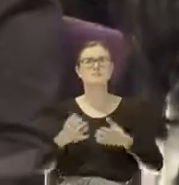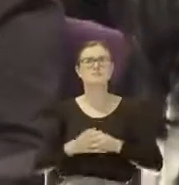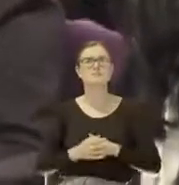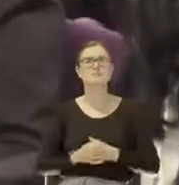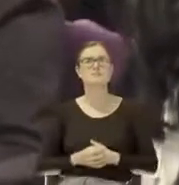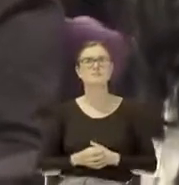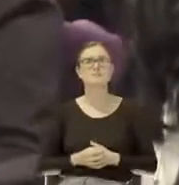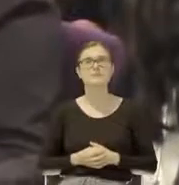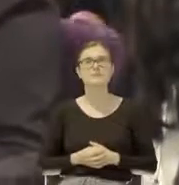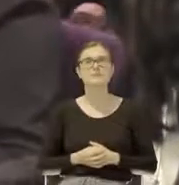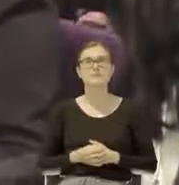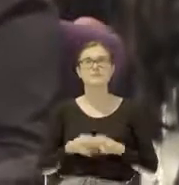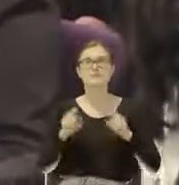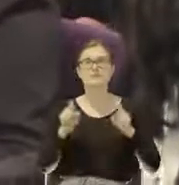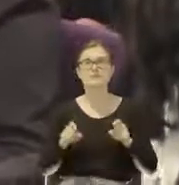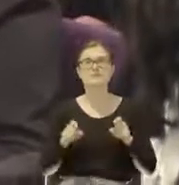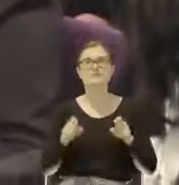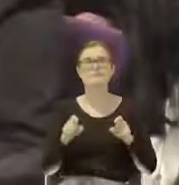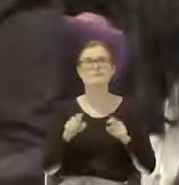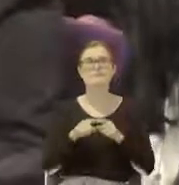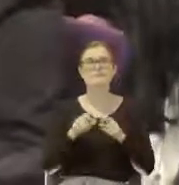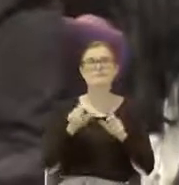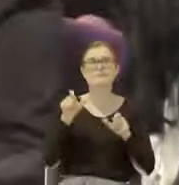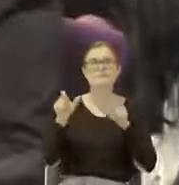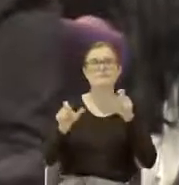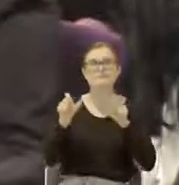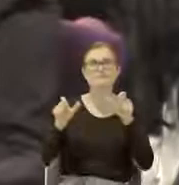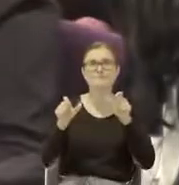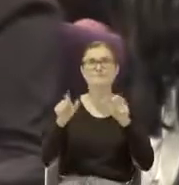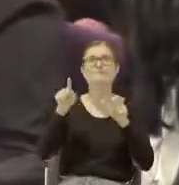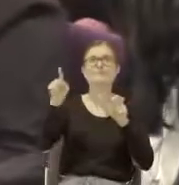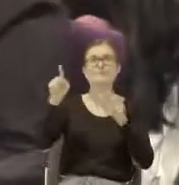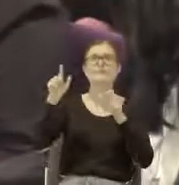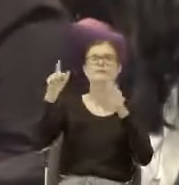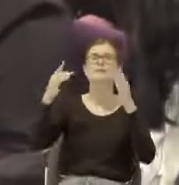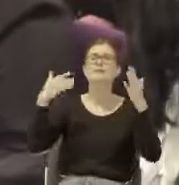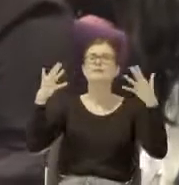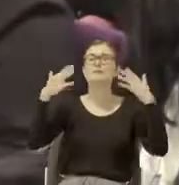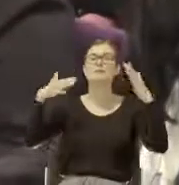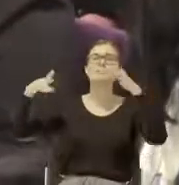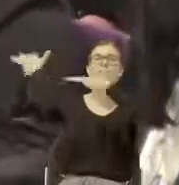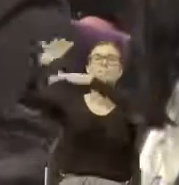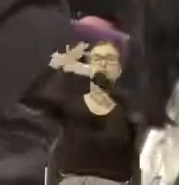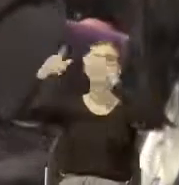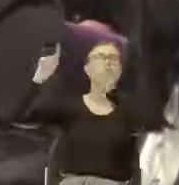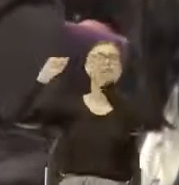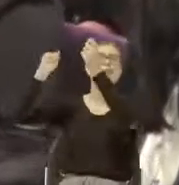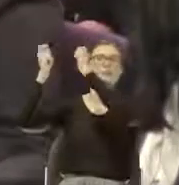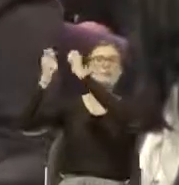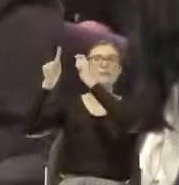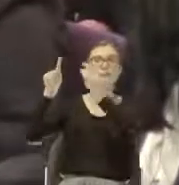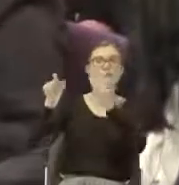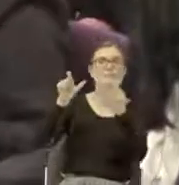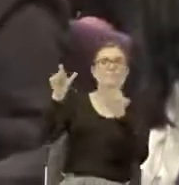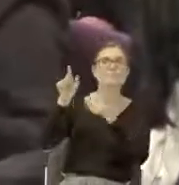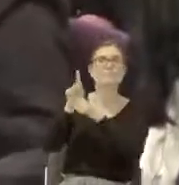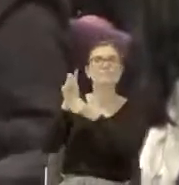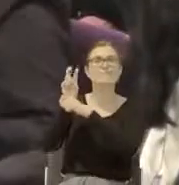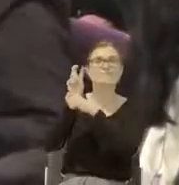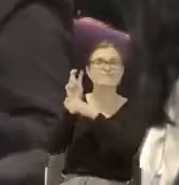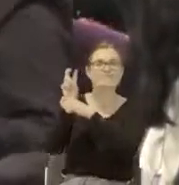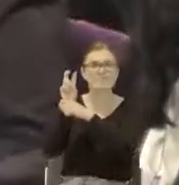colleague indicated earlier that in our country we had the one that